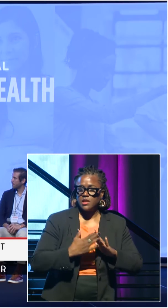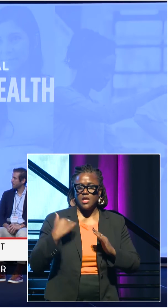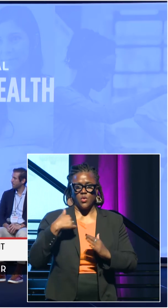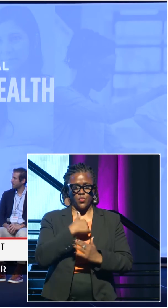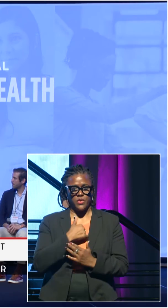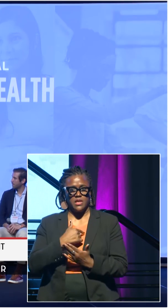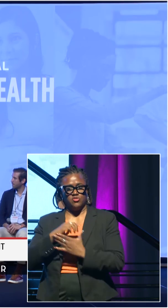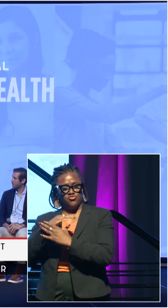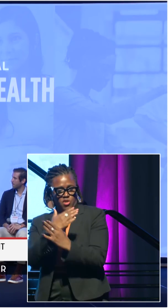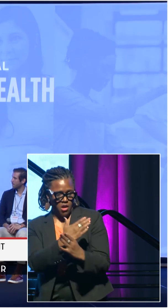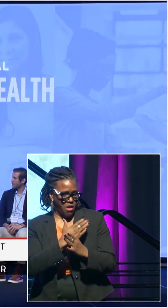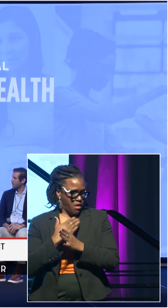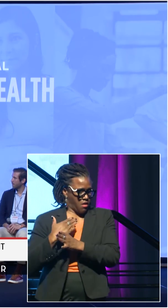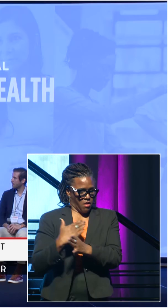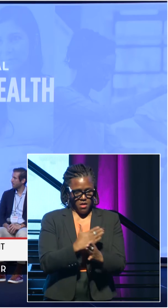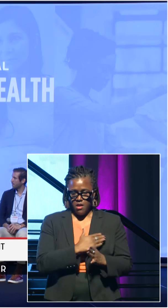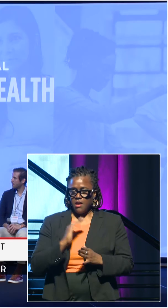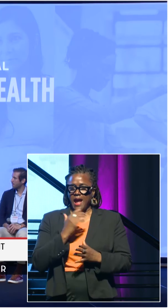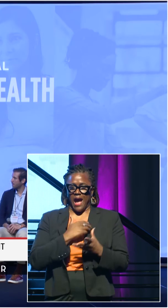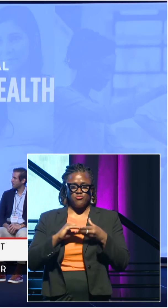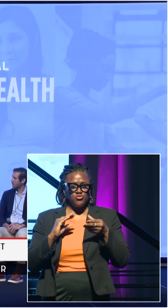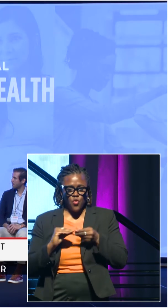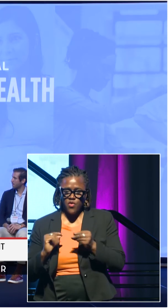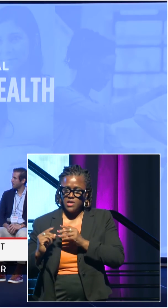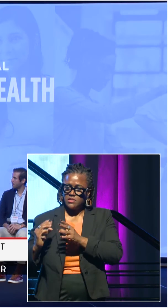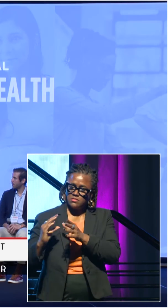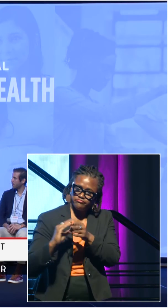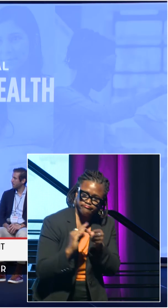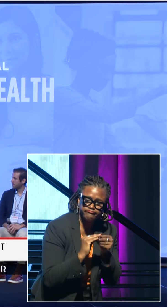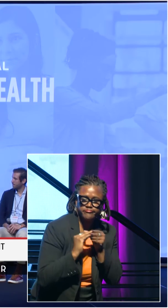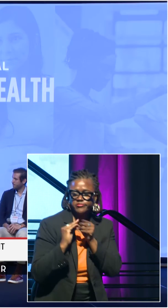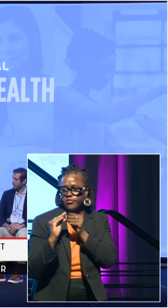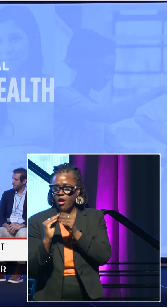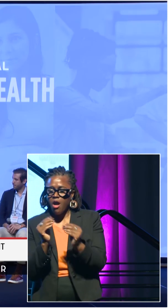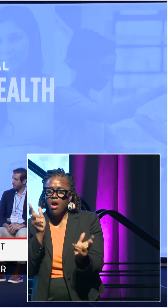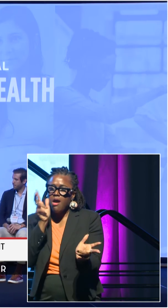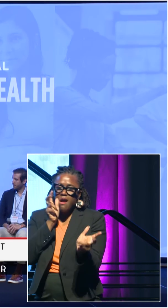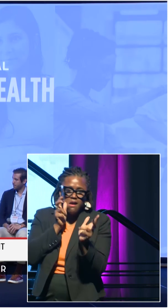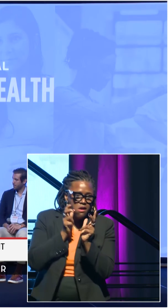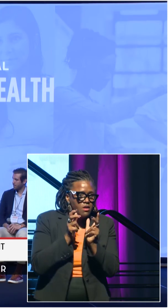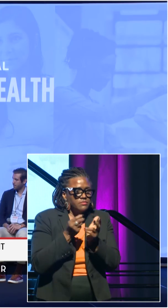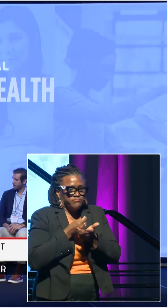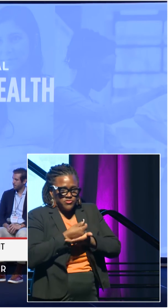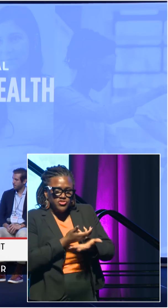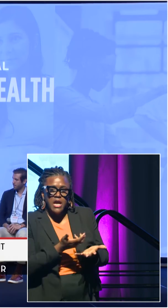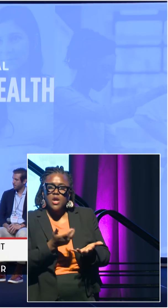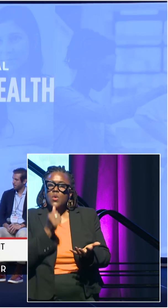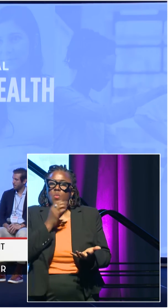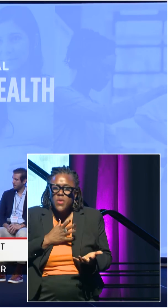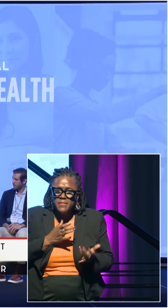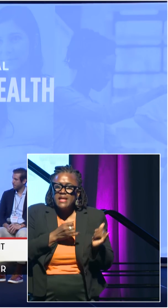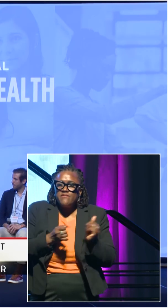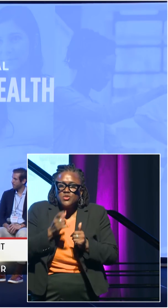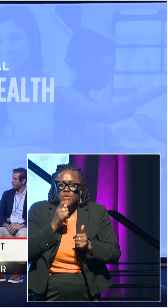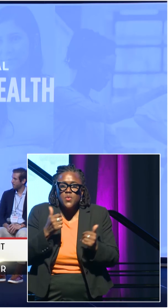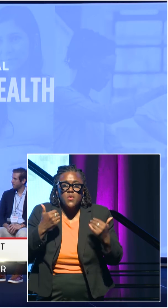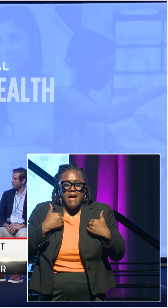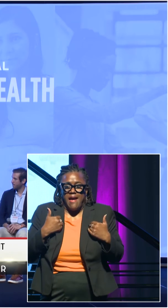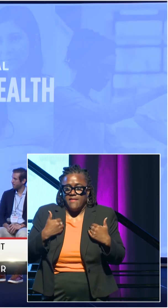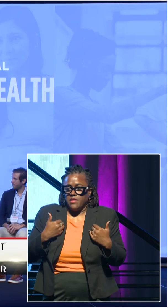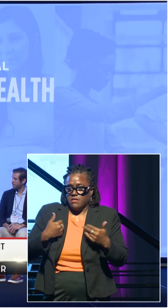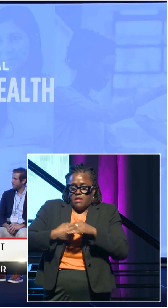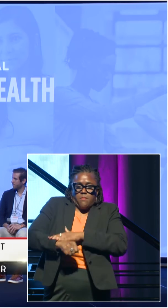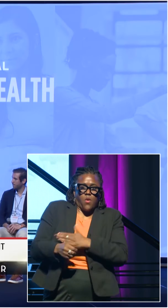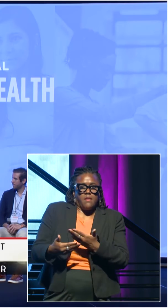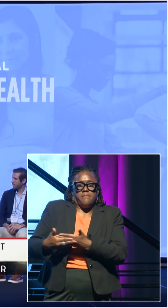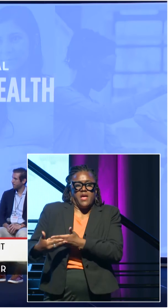with one another what our stories are, you will find that there are women and individuals who have had babies,